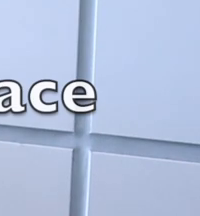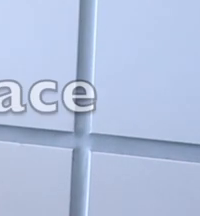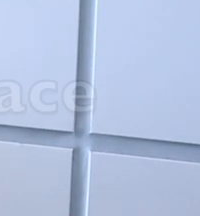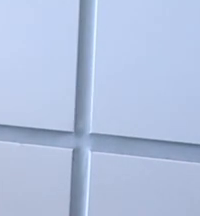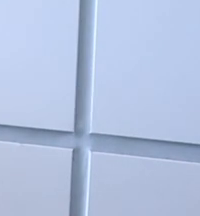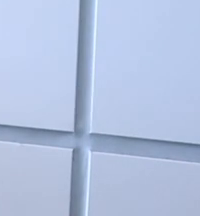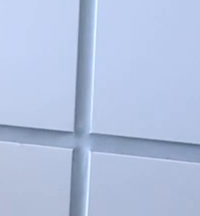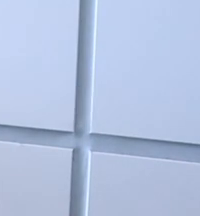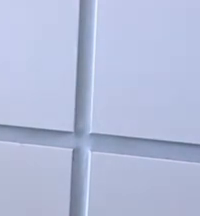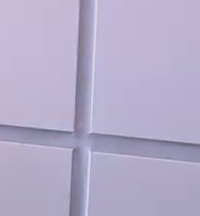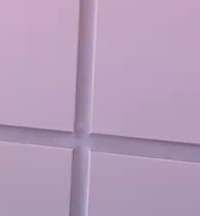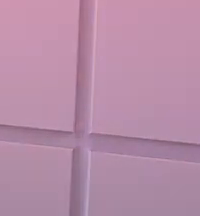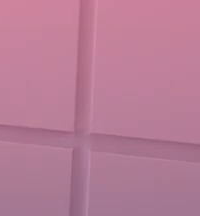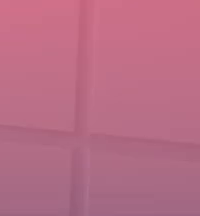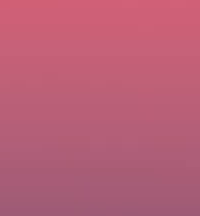space.